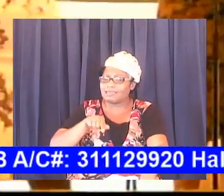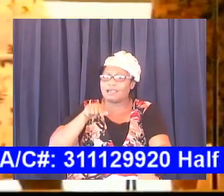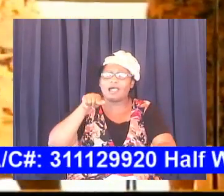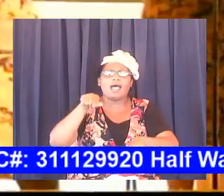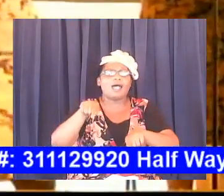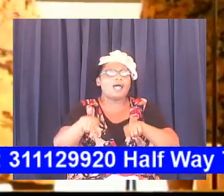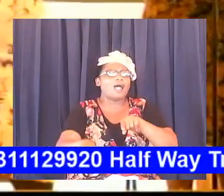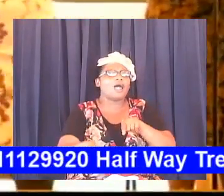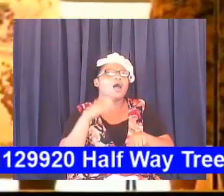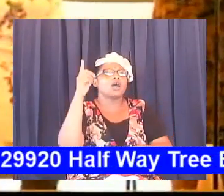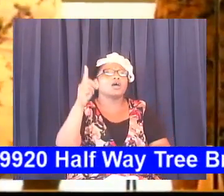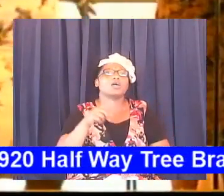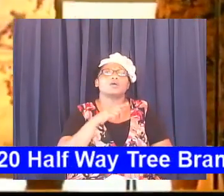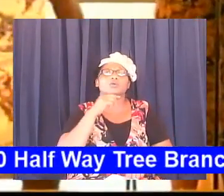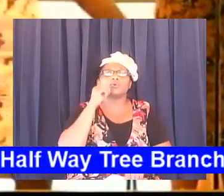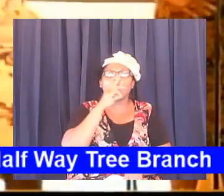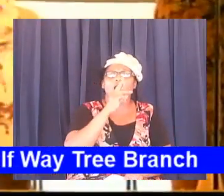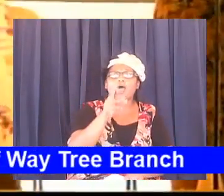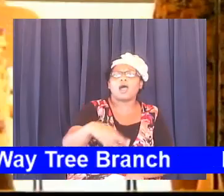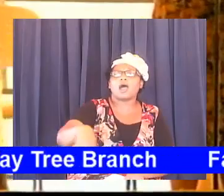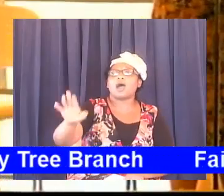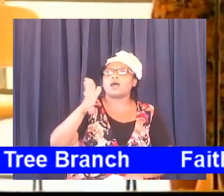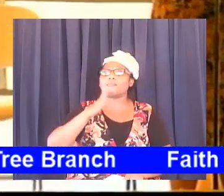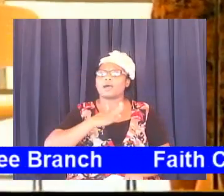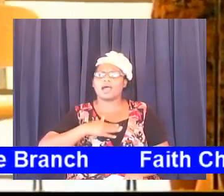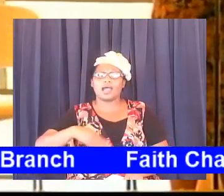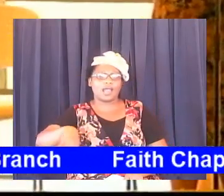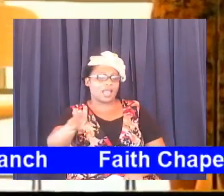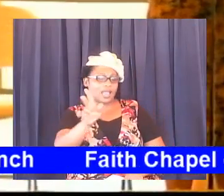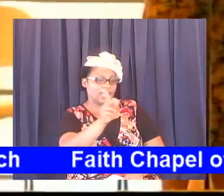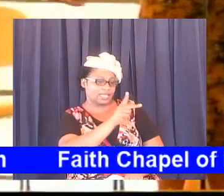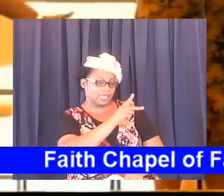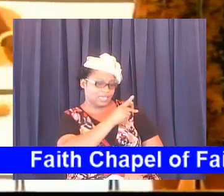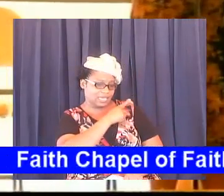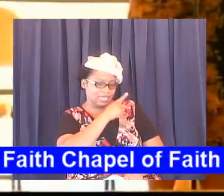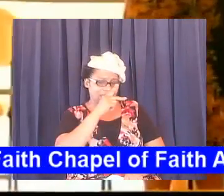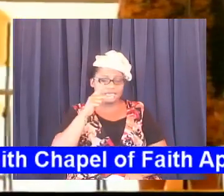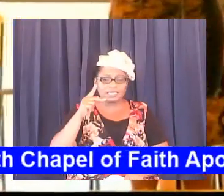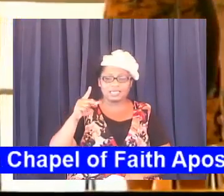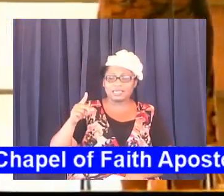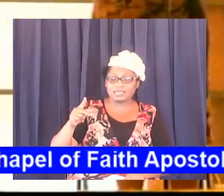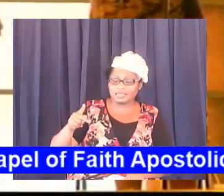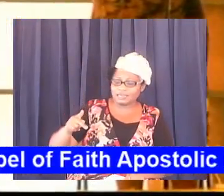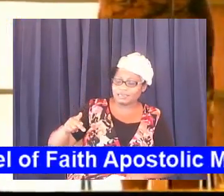feet. Oh, God, you are my